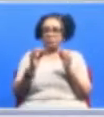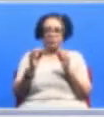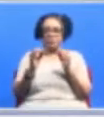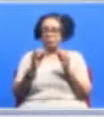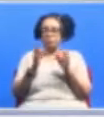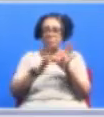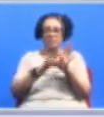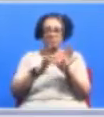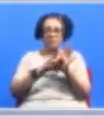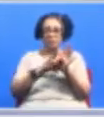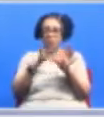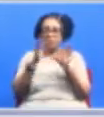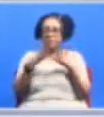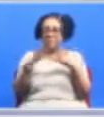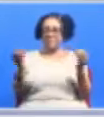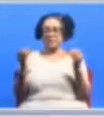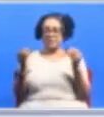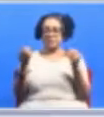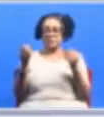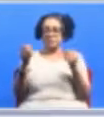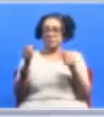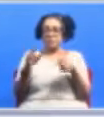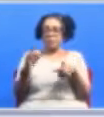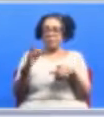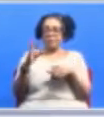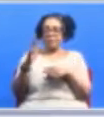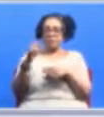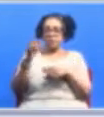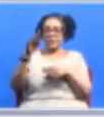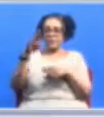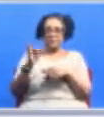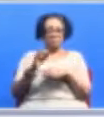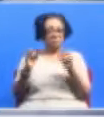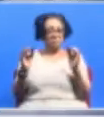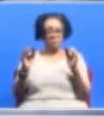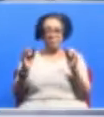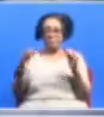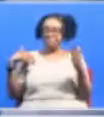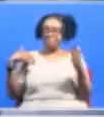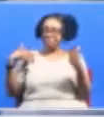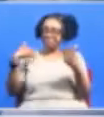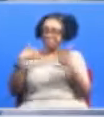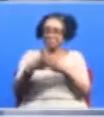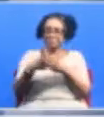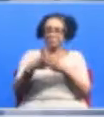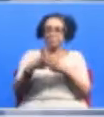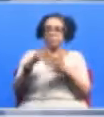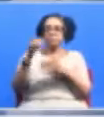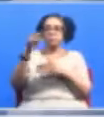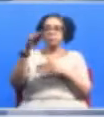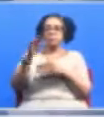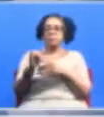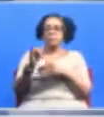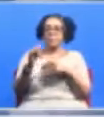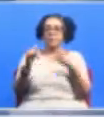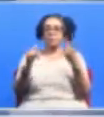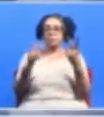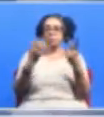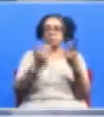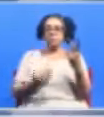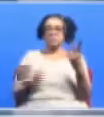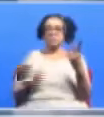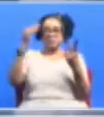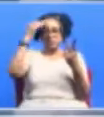participation on the disappearance of Silvanus Tubei. All along, Silvanus Tubei's two children studied in